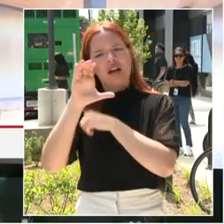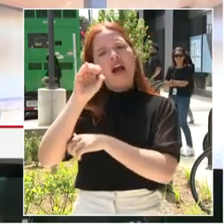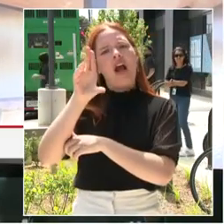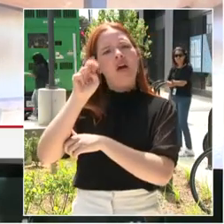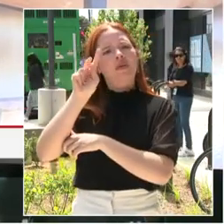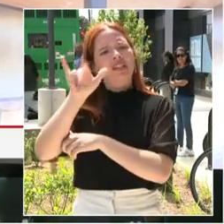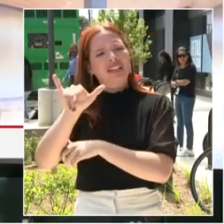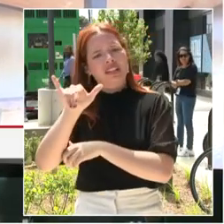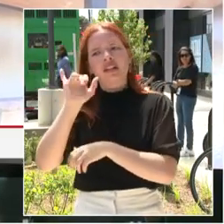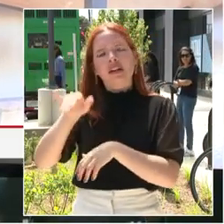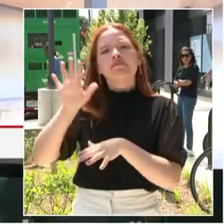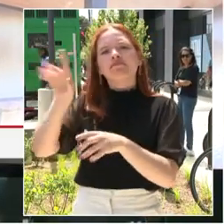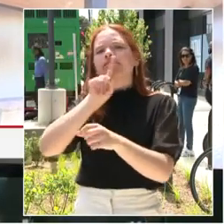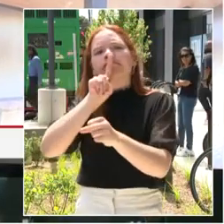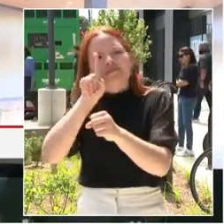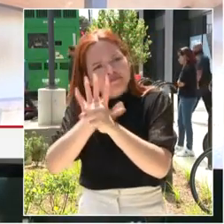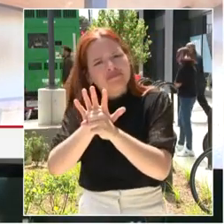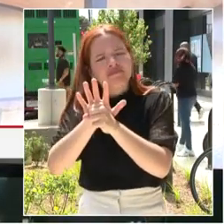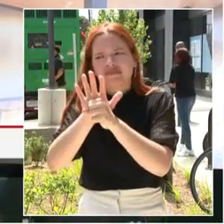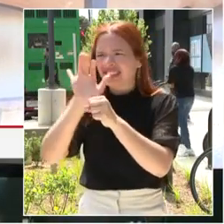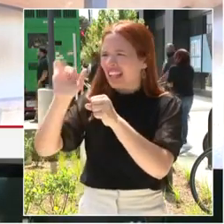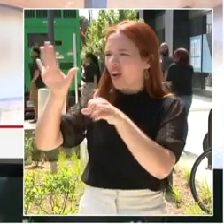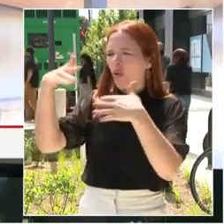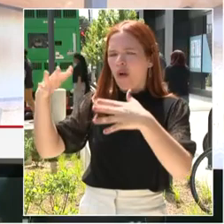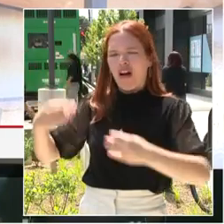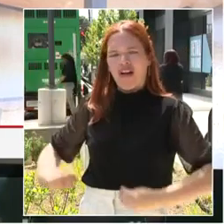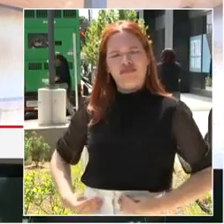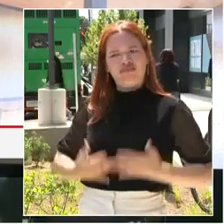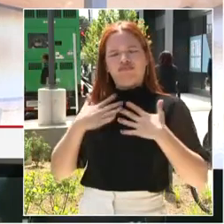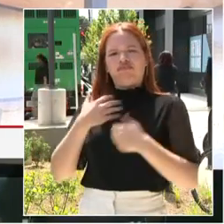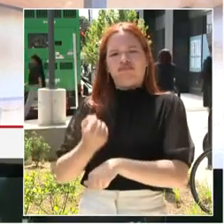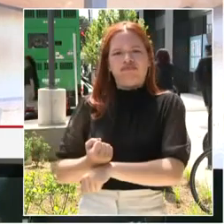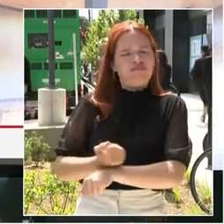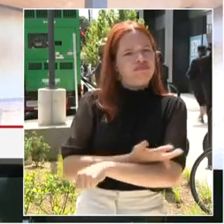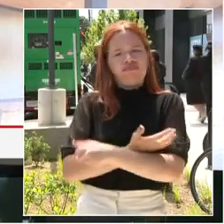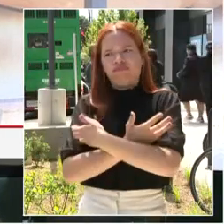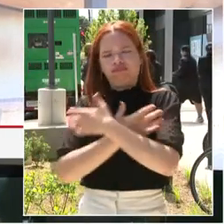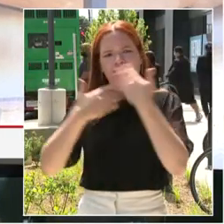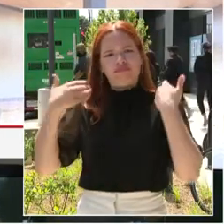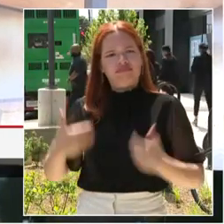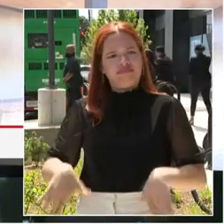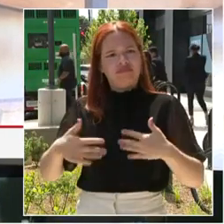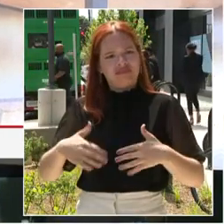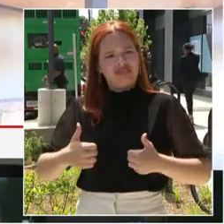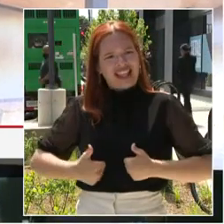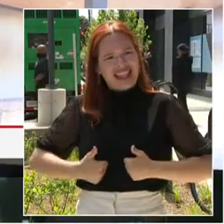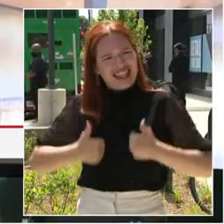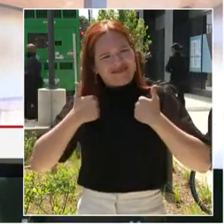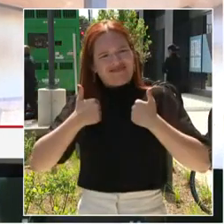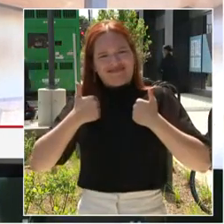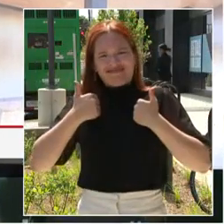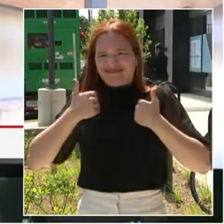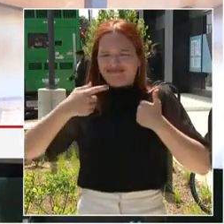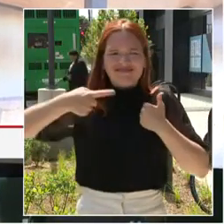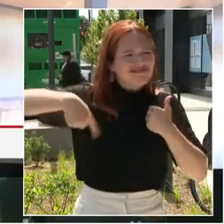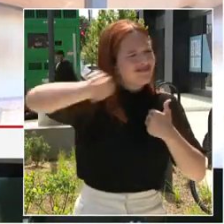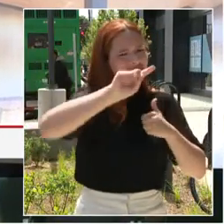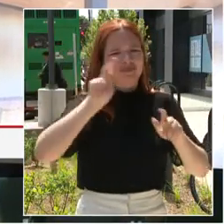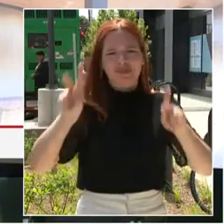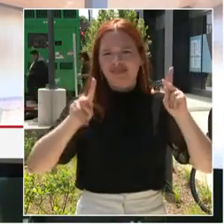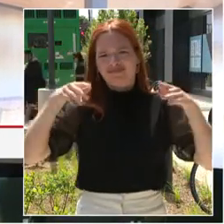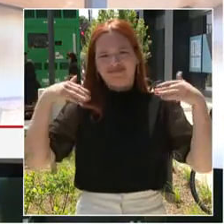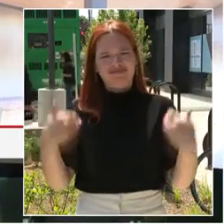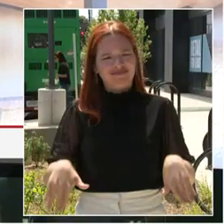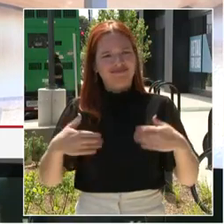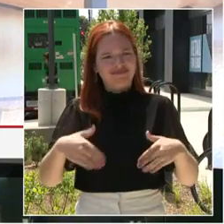this be the measure of success of our nation. And my hope is that this will be the measure of success for our city and this, the